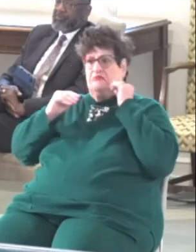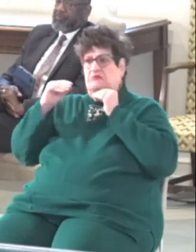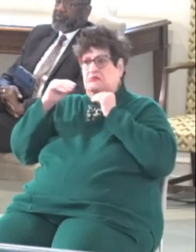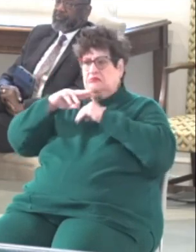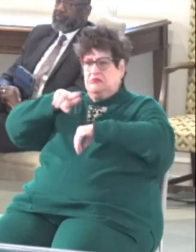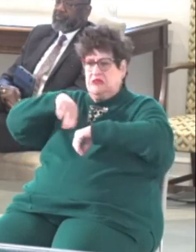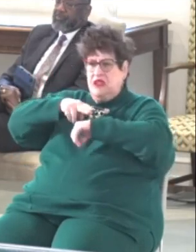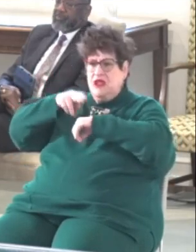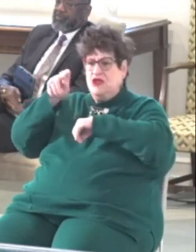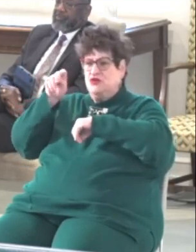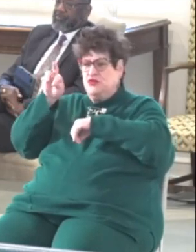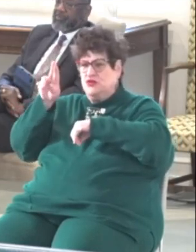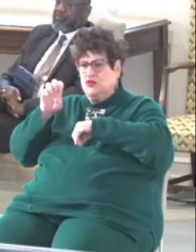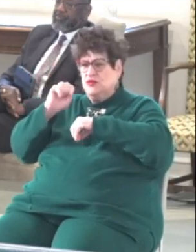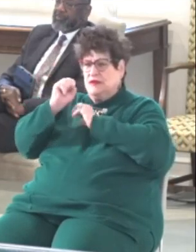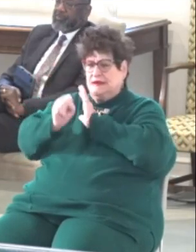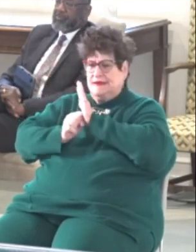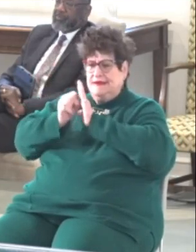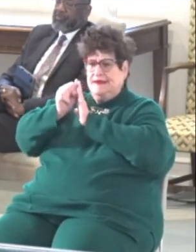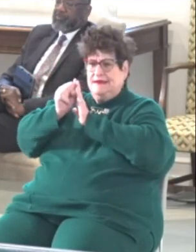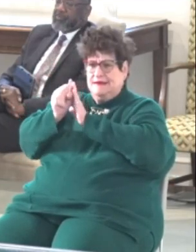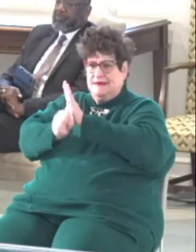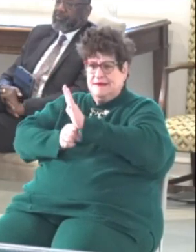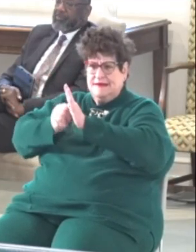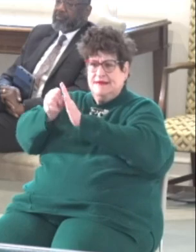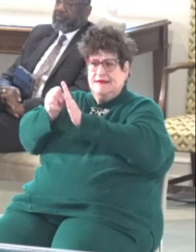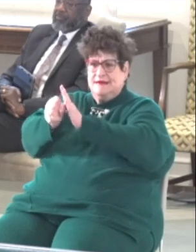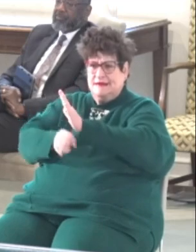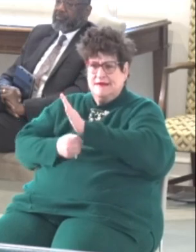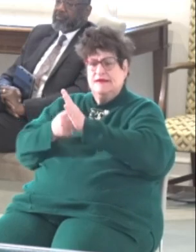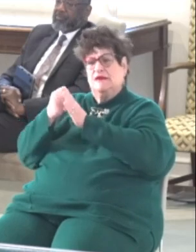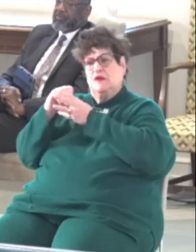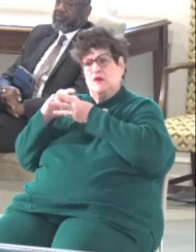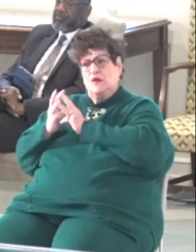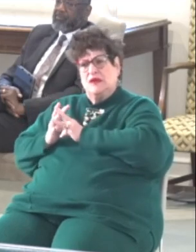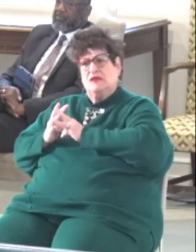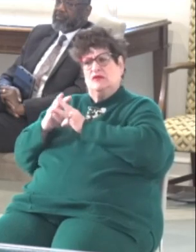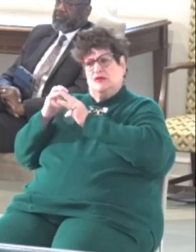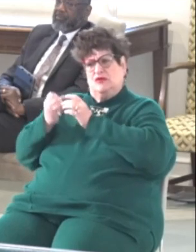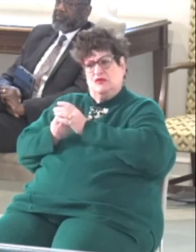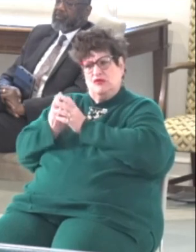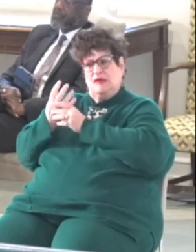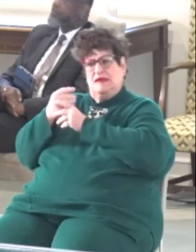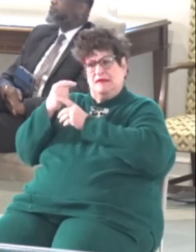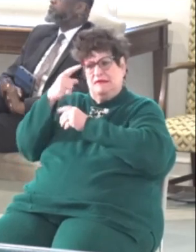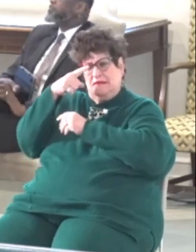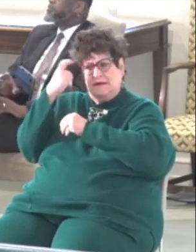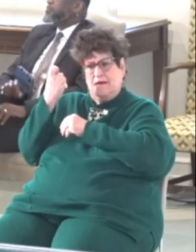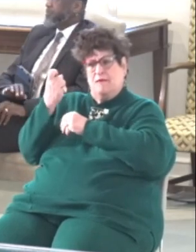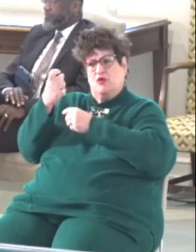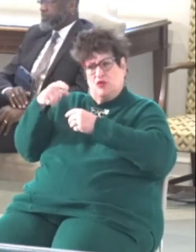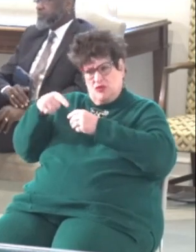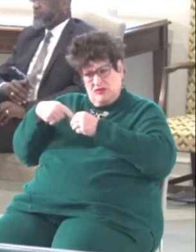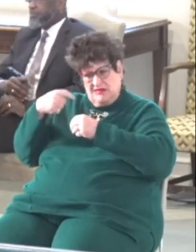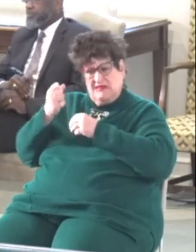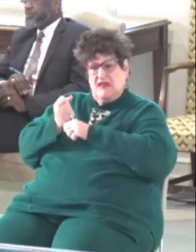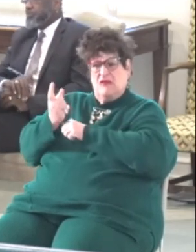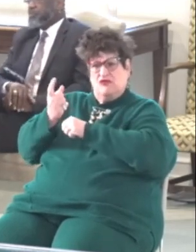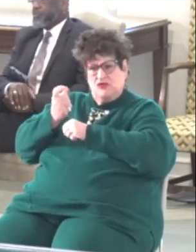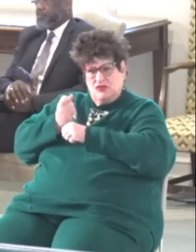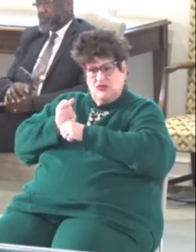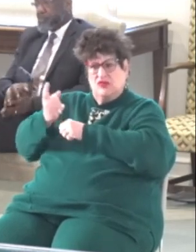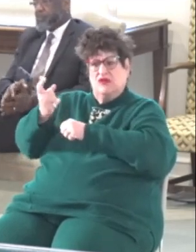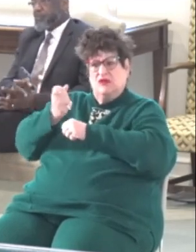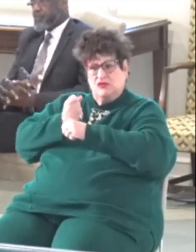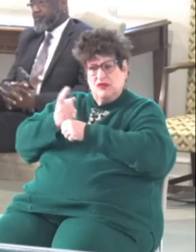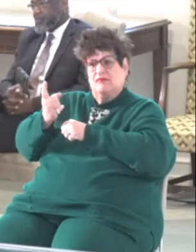season, because in our barn and in our pastures, I spent a small part of my day, every day, and every season